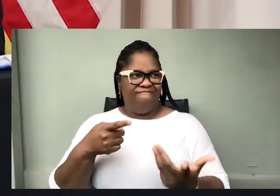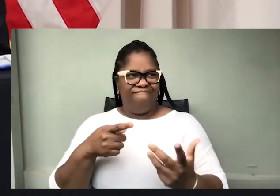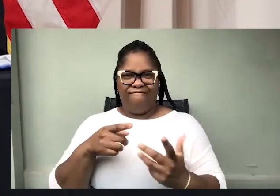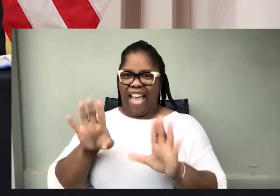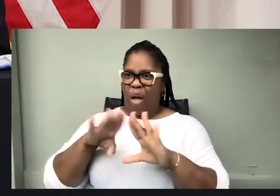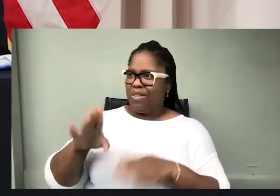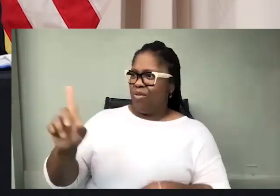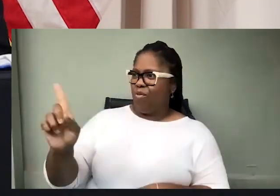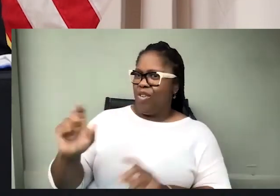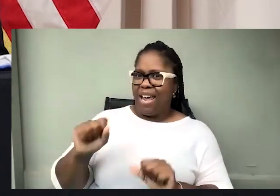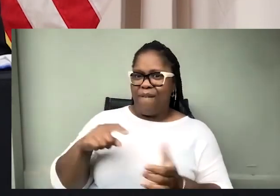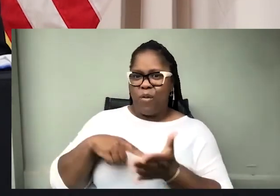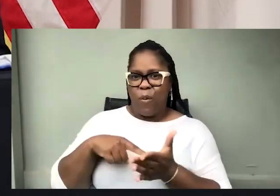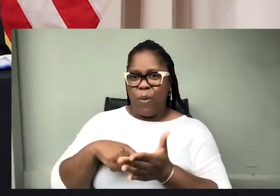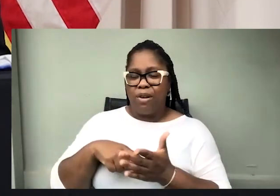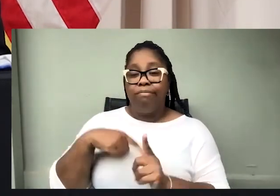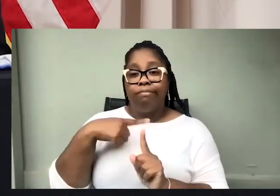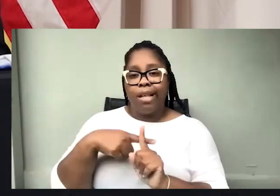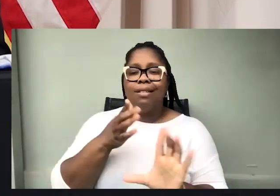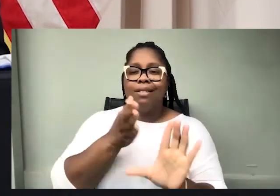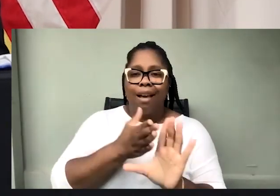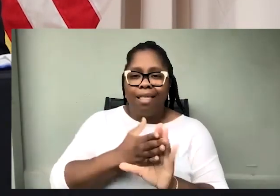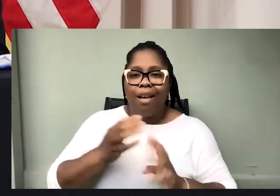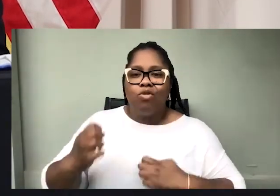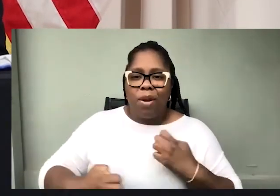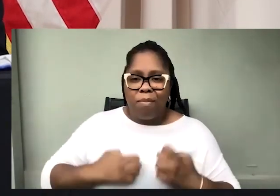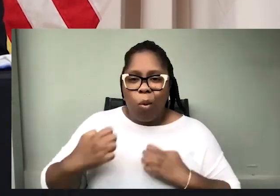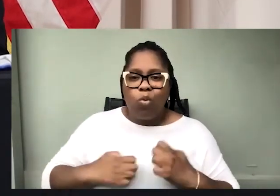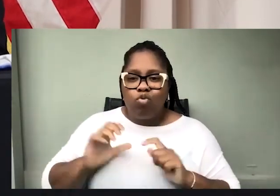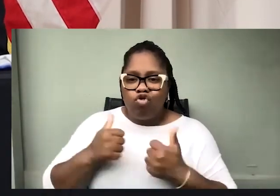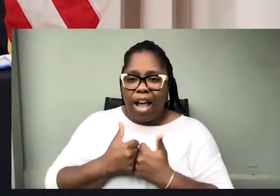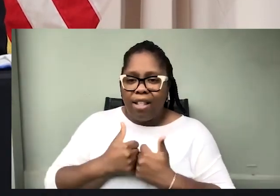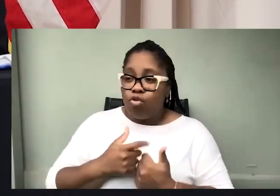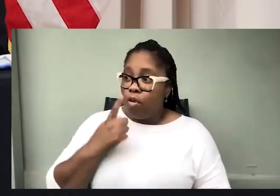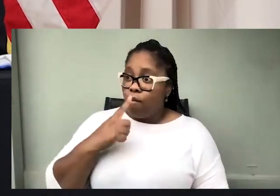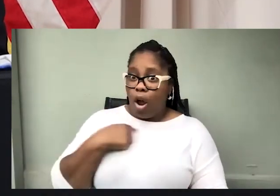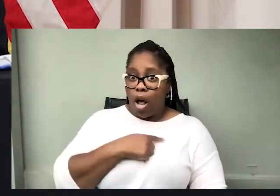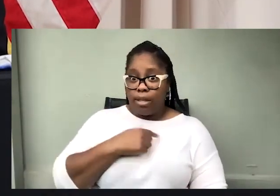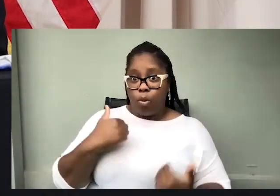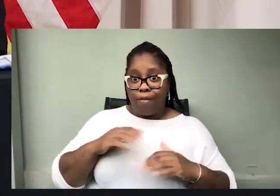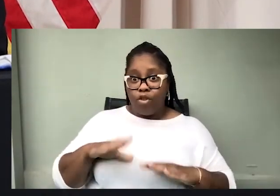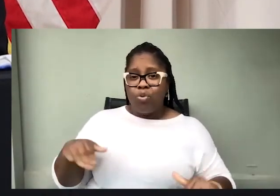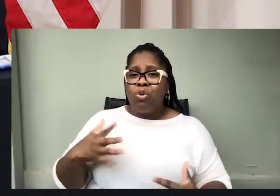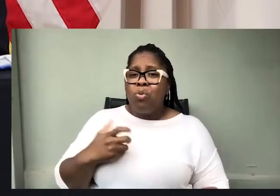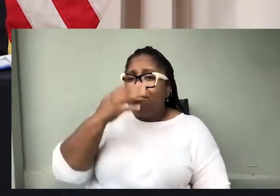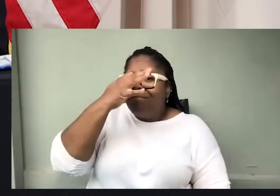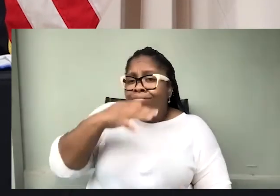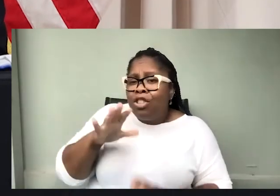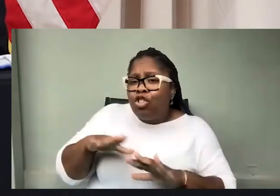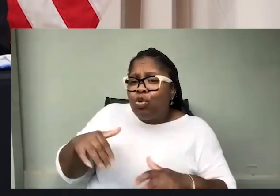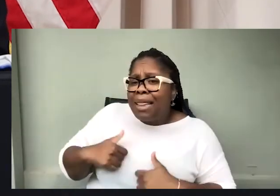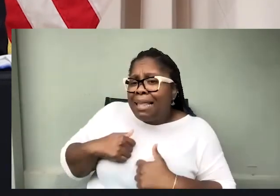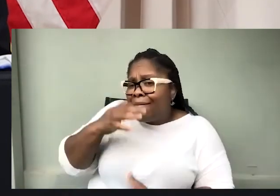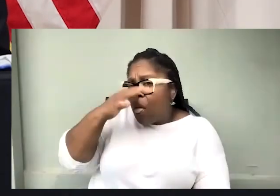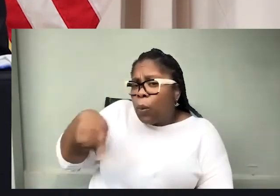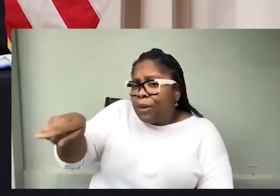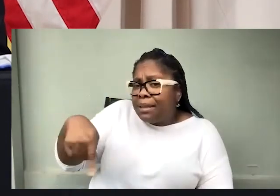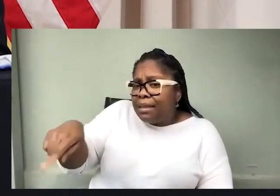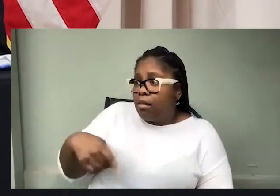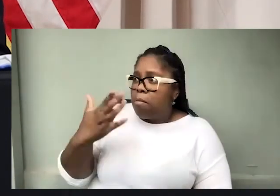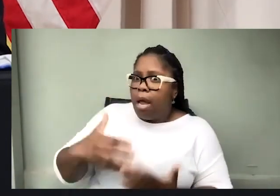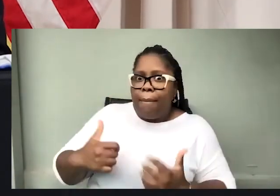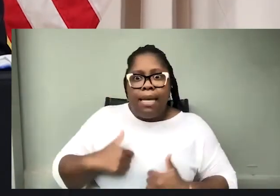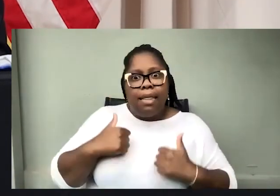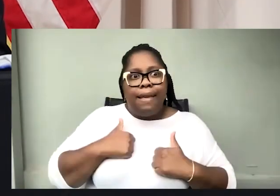also sort of a psychological and emotional challenge because those of us that have children, we want our children to live nearby, and perhaps we've owned our home for 30 or